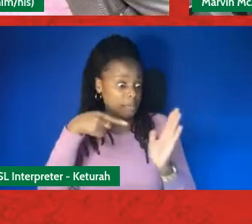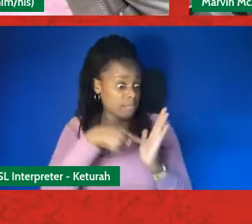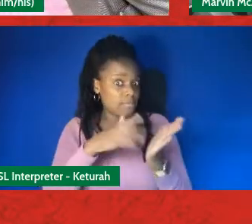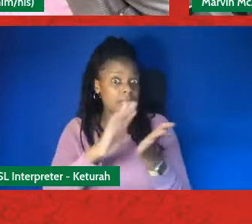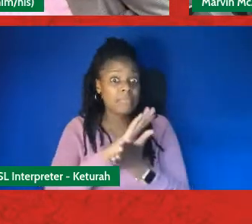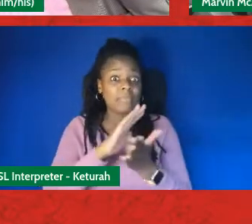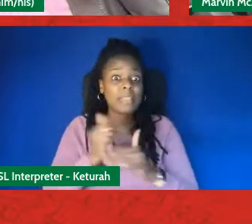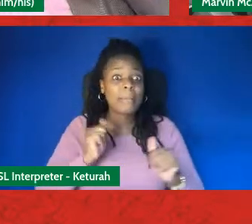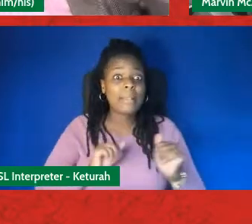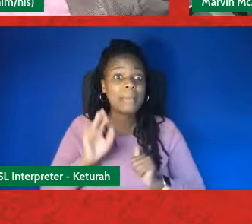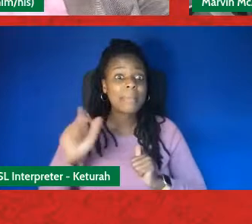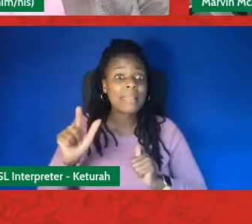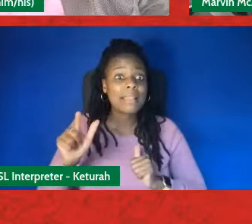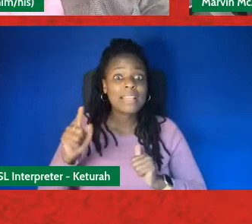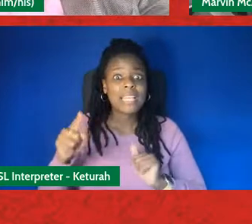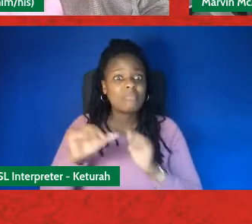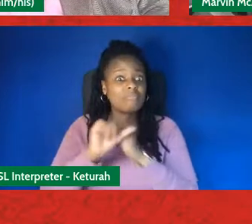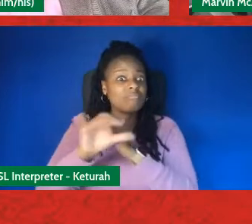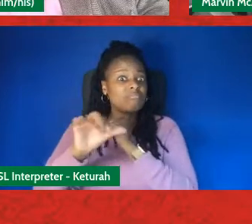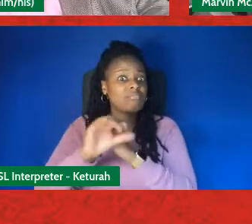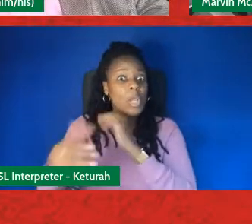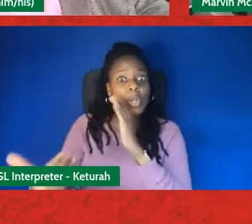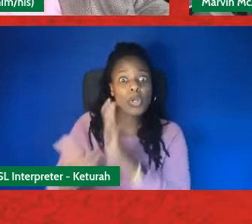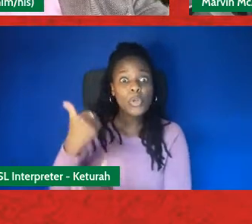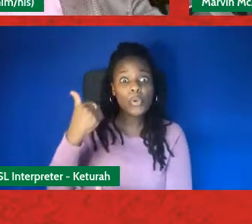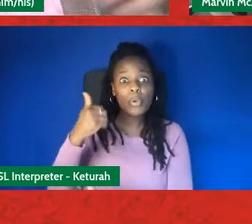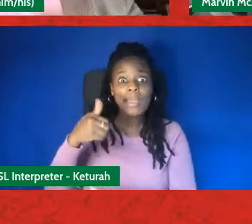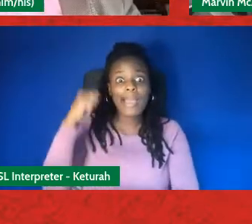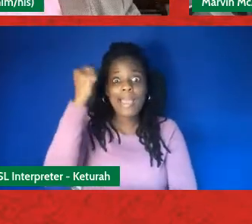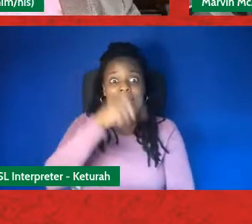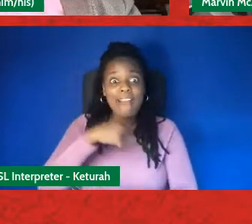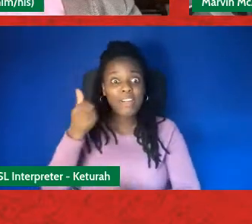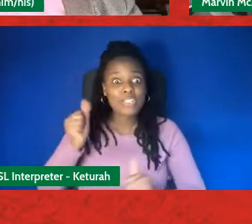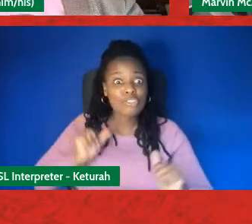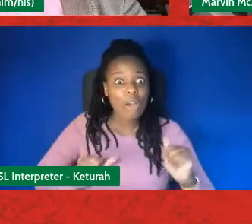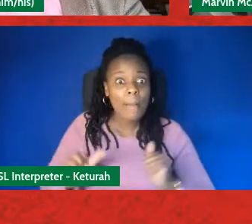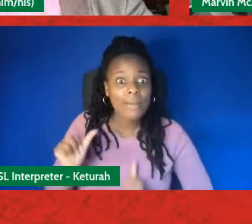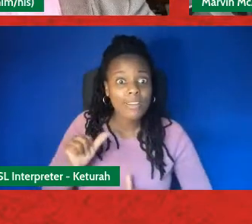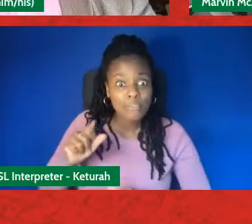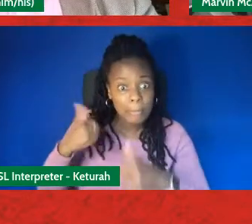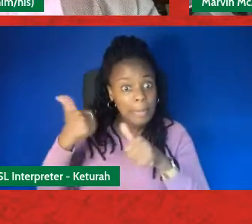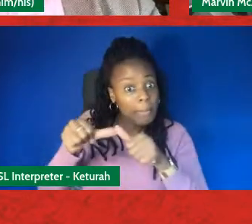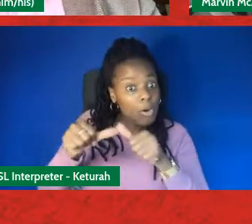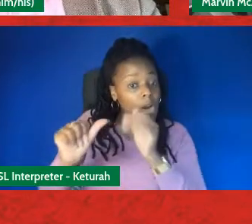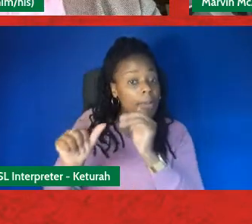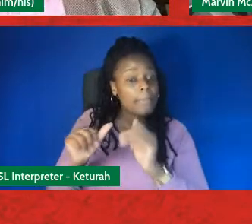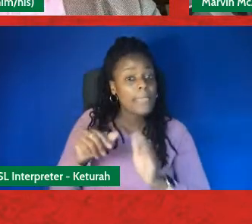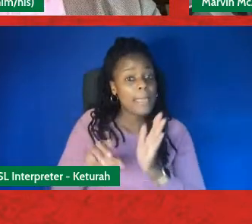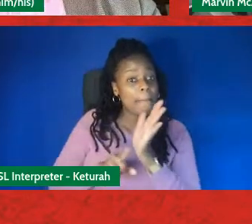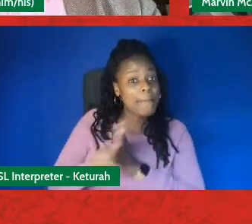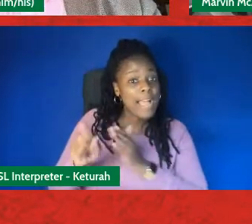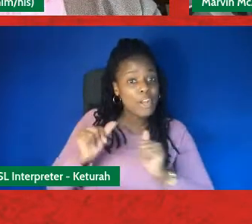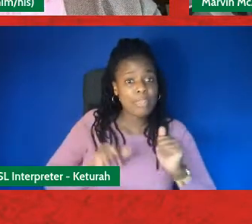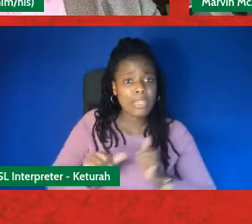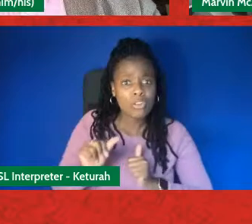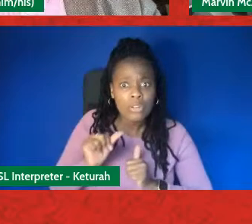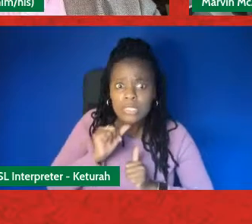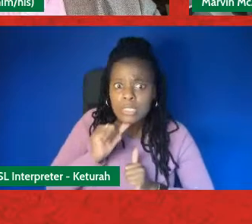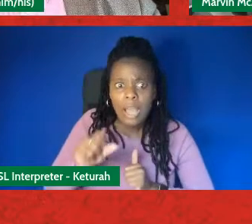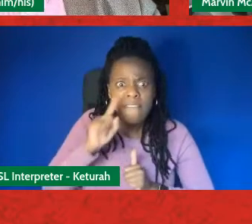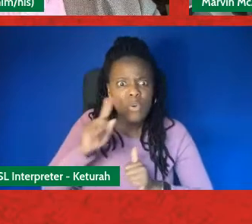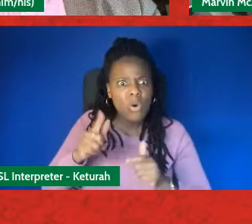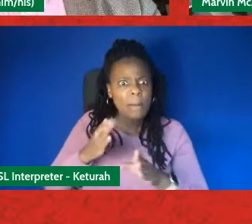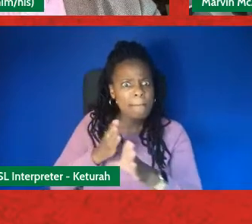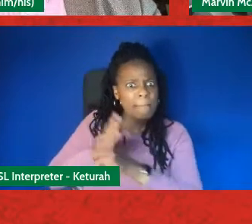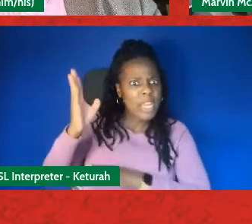brand new African-American drama. Minor theaters aren't supposed to do the dramas. Like right. Michael said, you're supposed to do the pantomimes and the melodramas. But at the